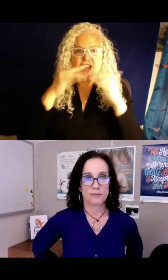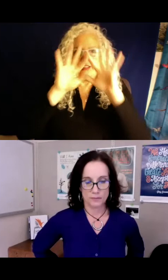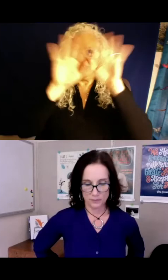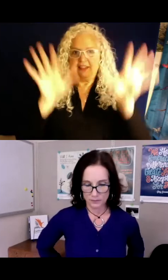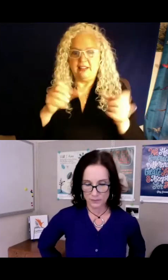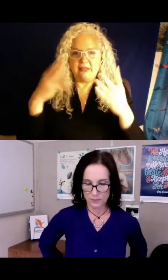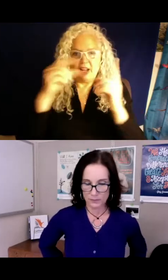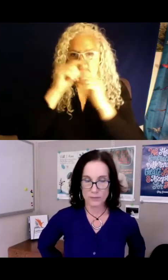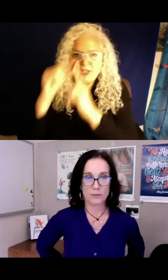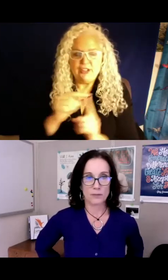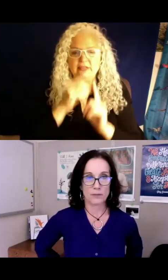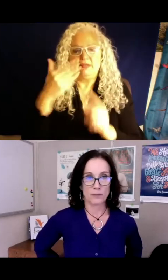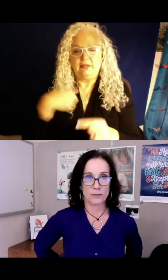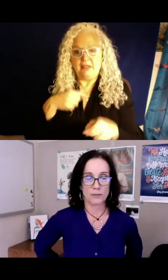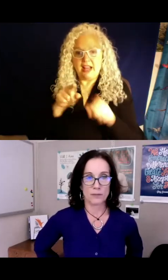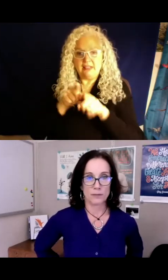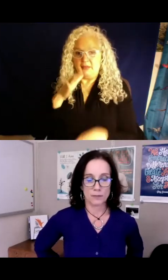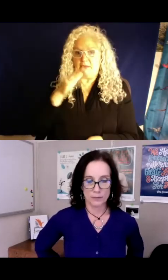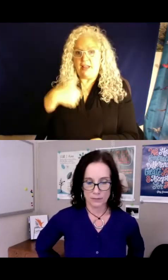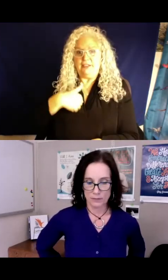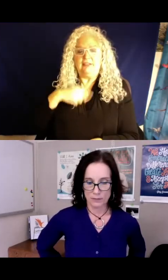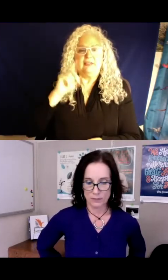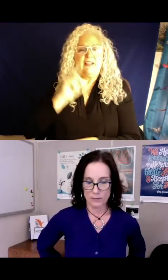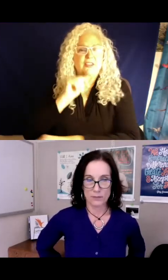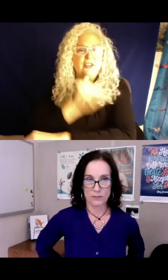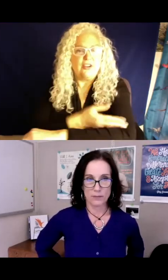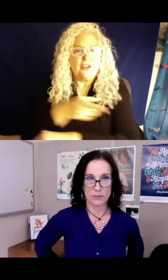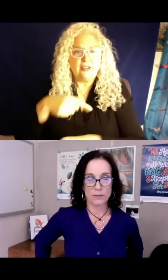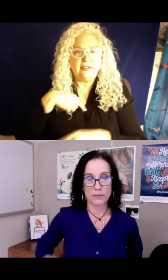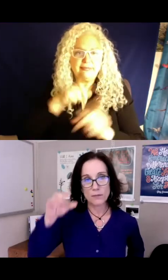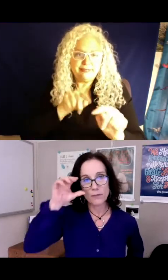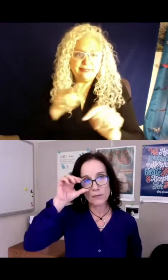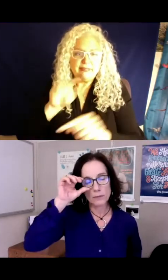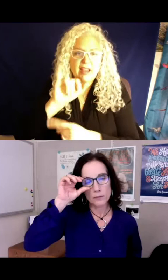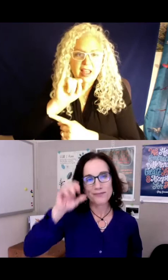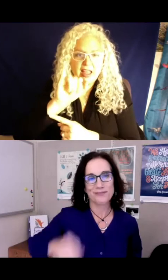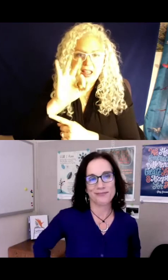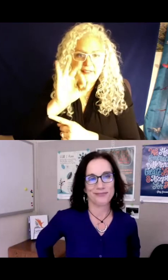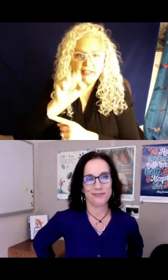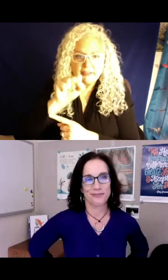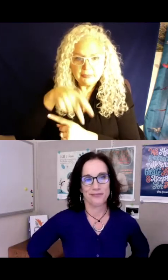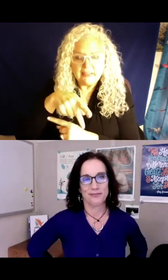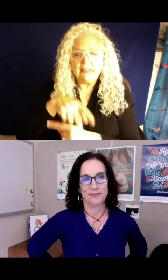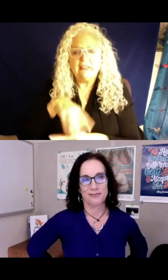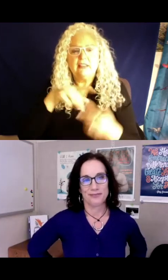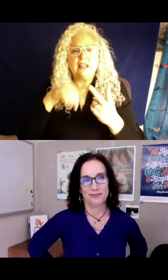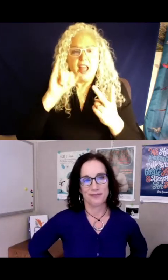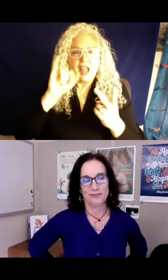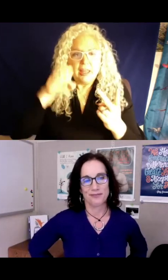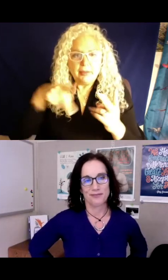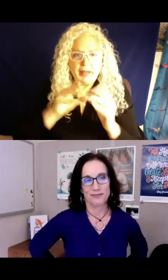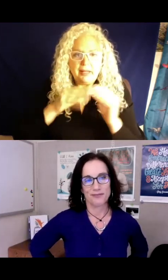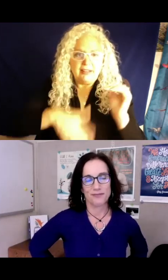Now, if you see this terminology, this little colorful slide, as a mother of a deaf daughter, I have been going